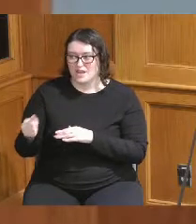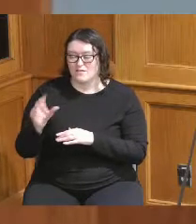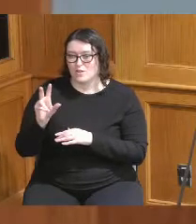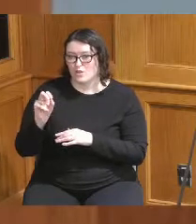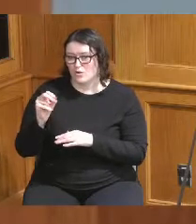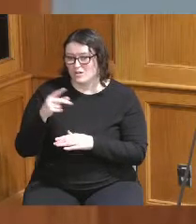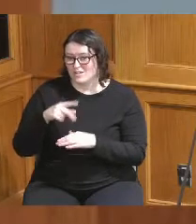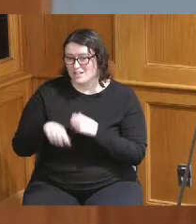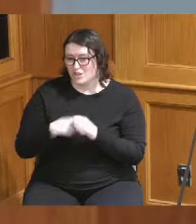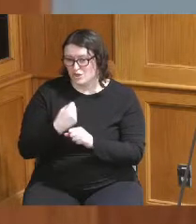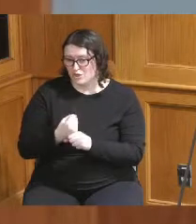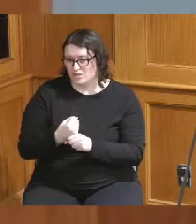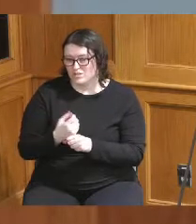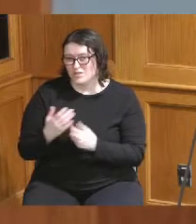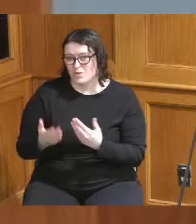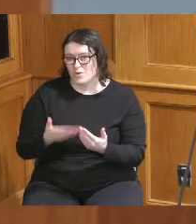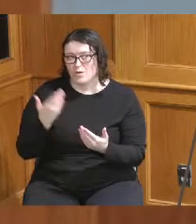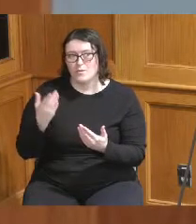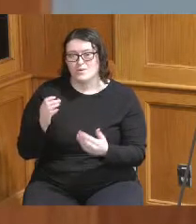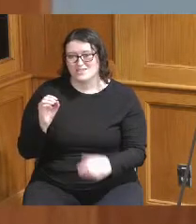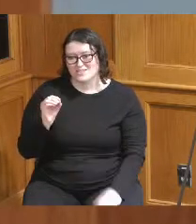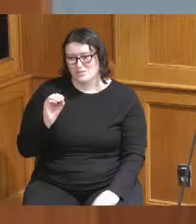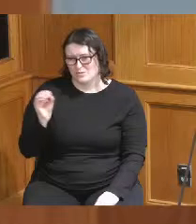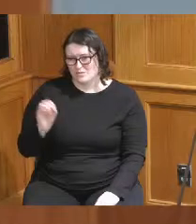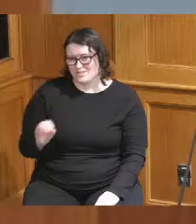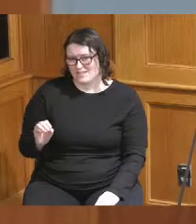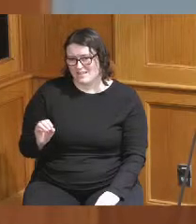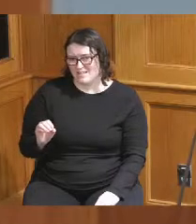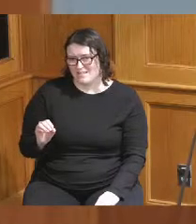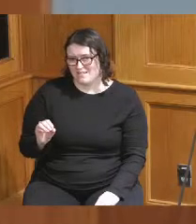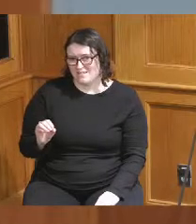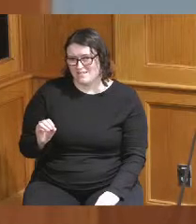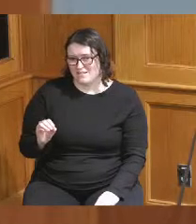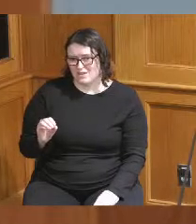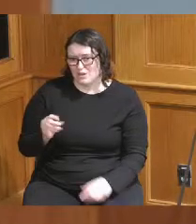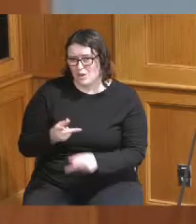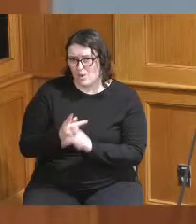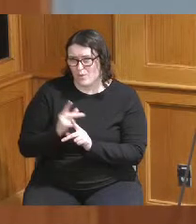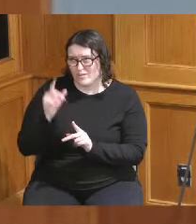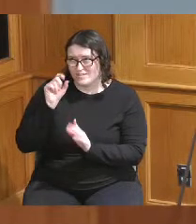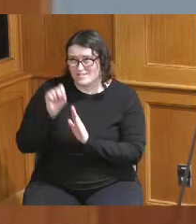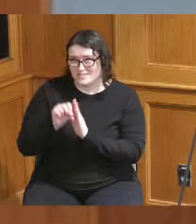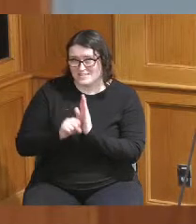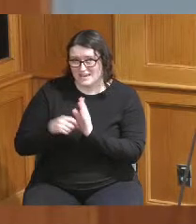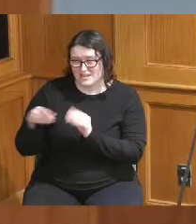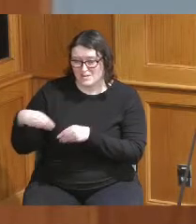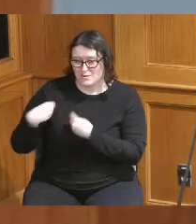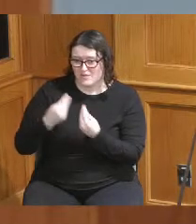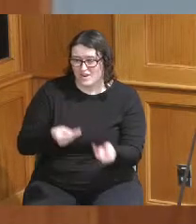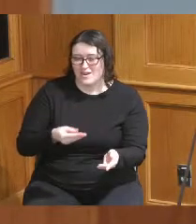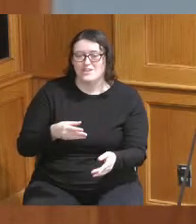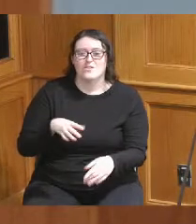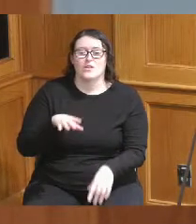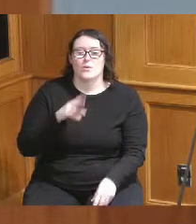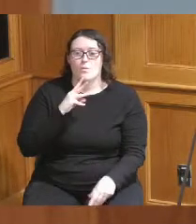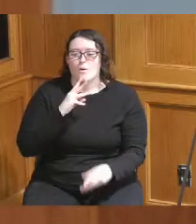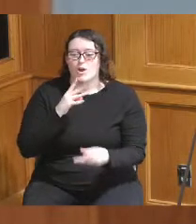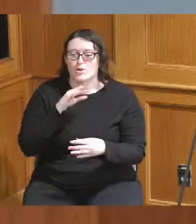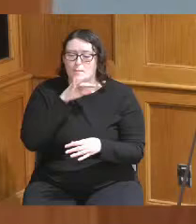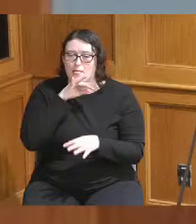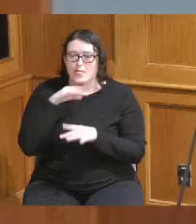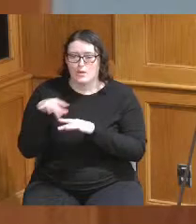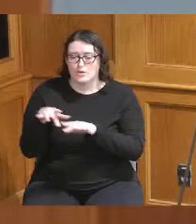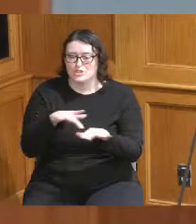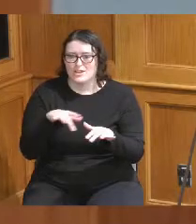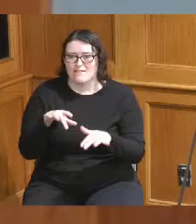which is a almost a 0% loan that the state provides through the Water Pollution Loan Fund. So those